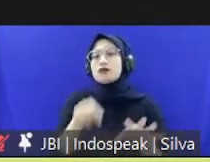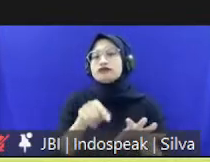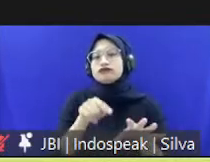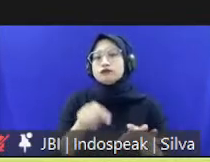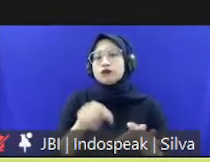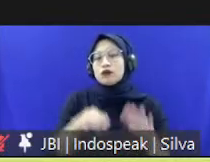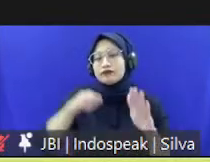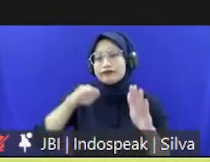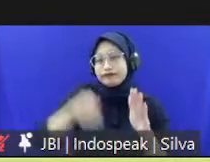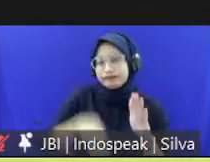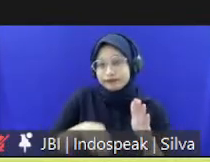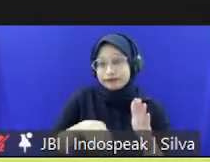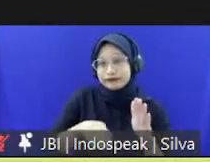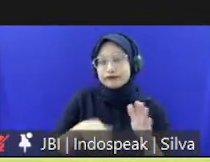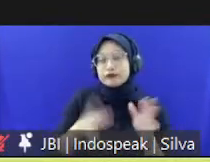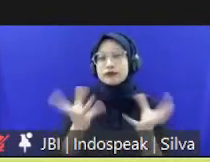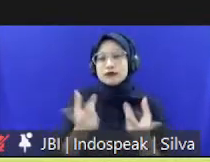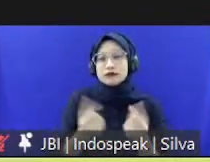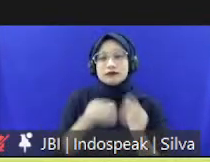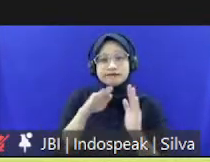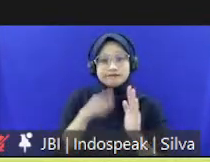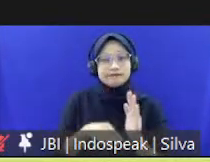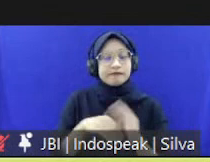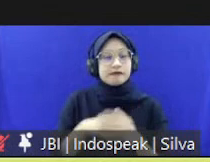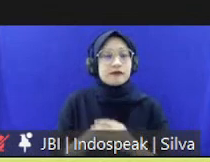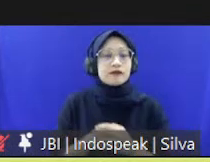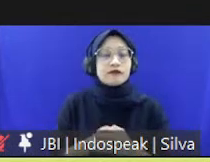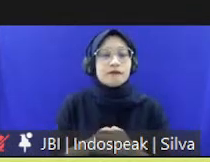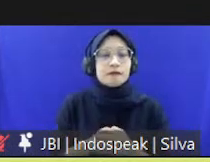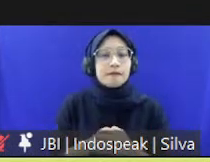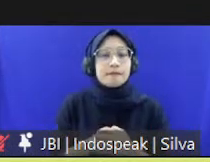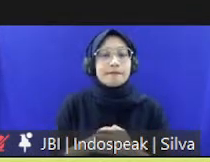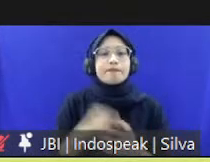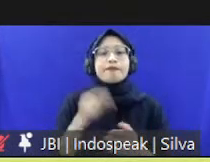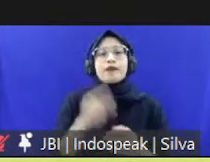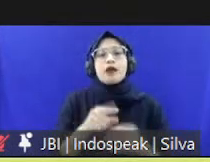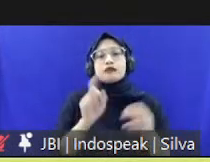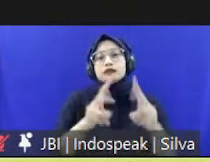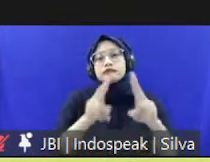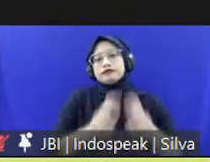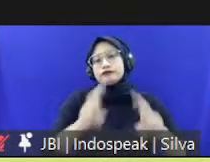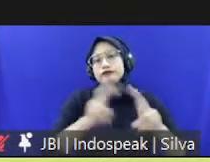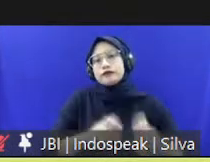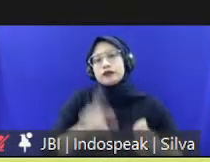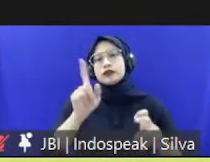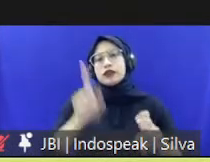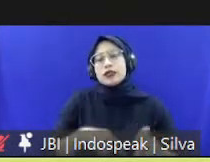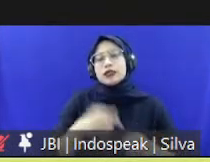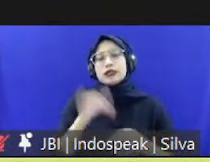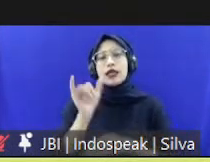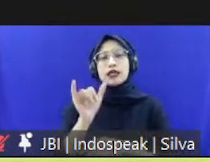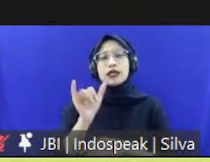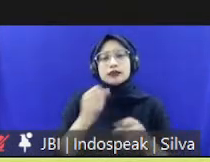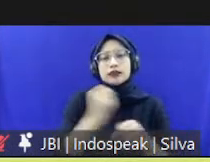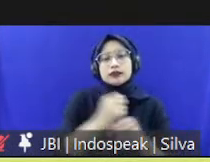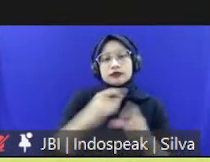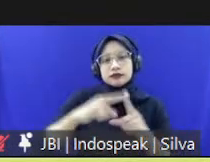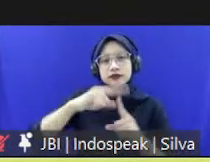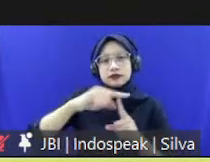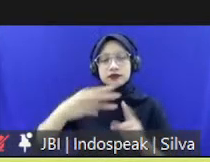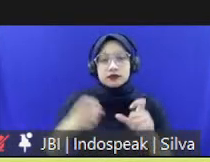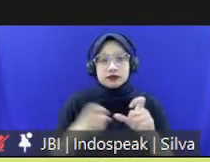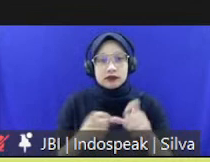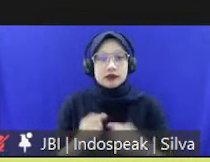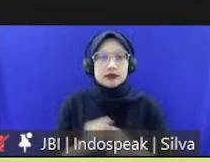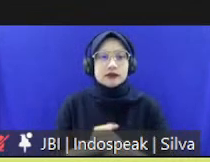According to this latest study from the Gates Foundation, most of this kind of like maternal health due to several bleeding